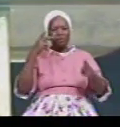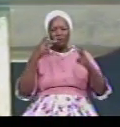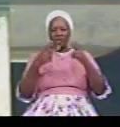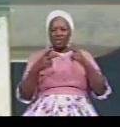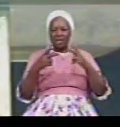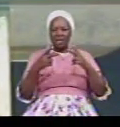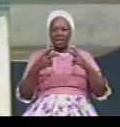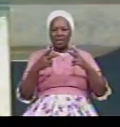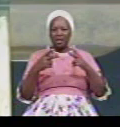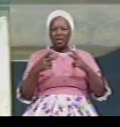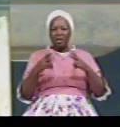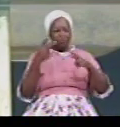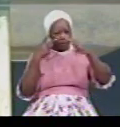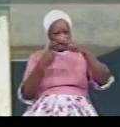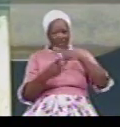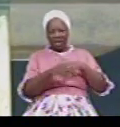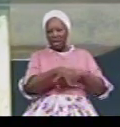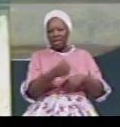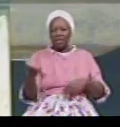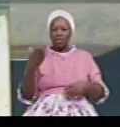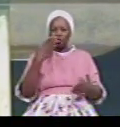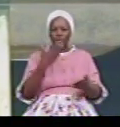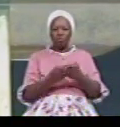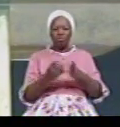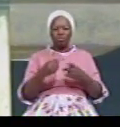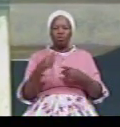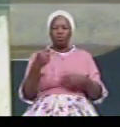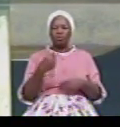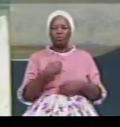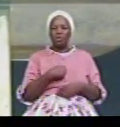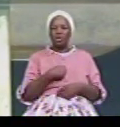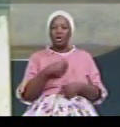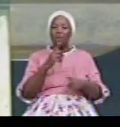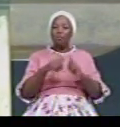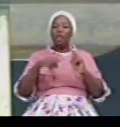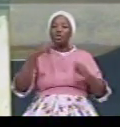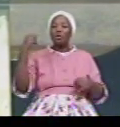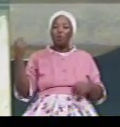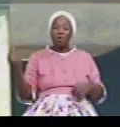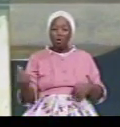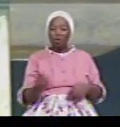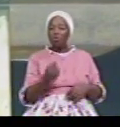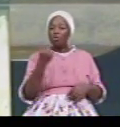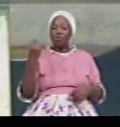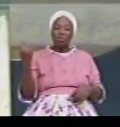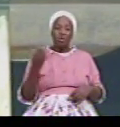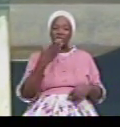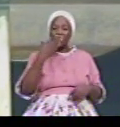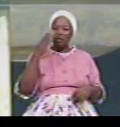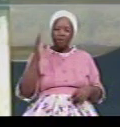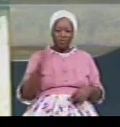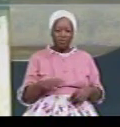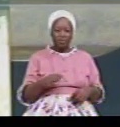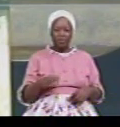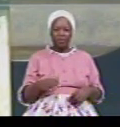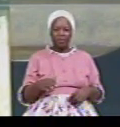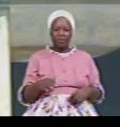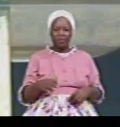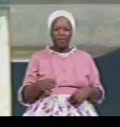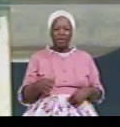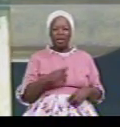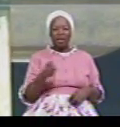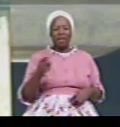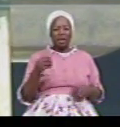anything good unto me, but always evil. He have